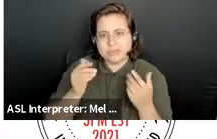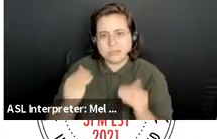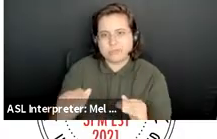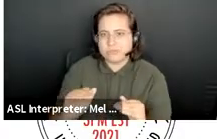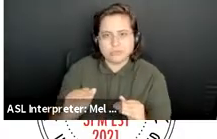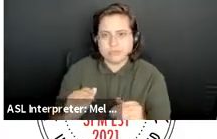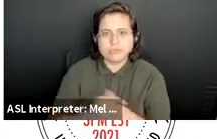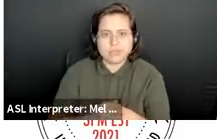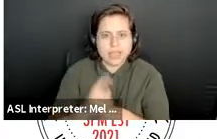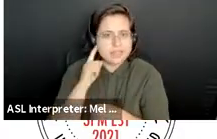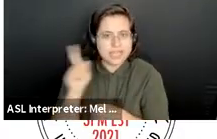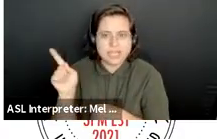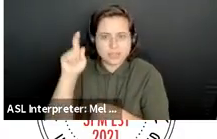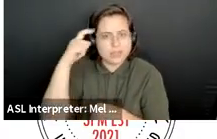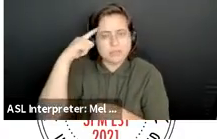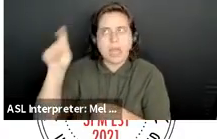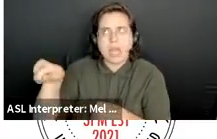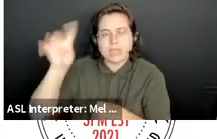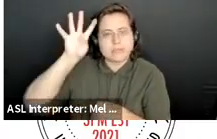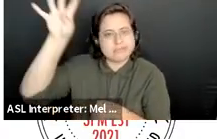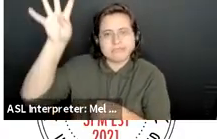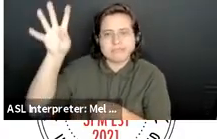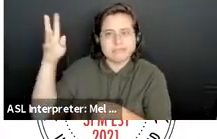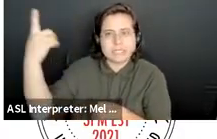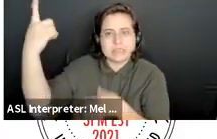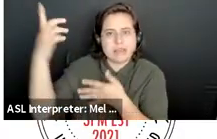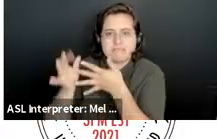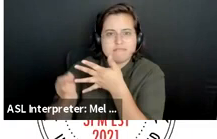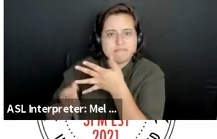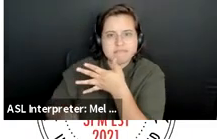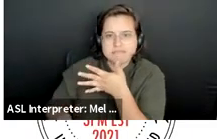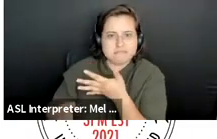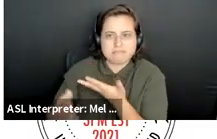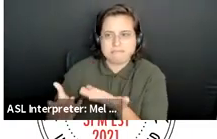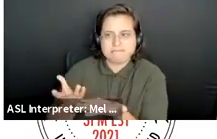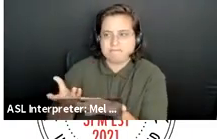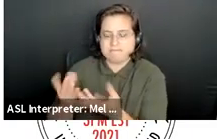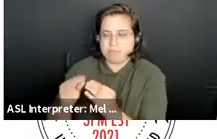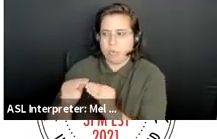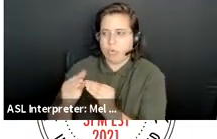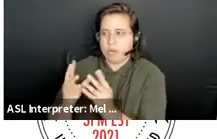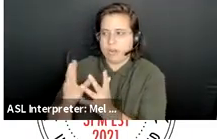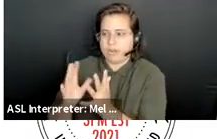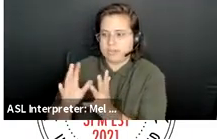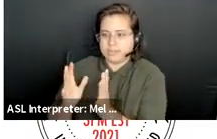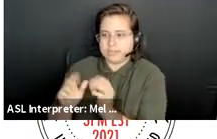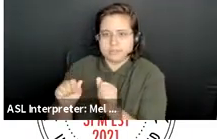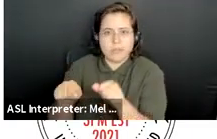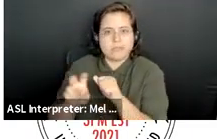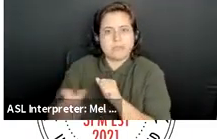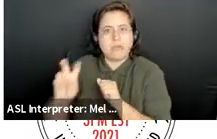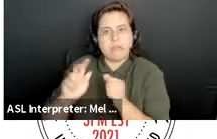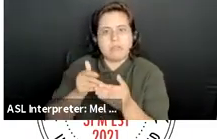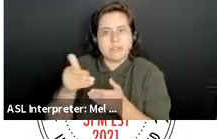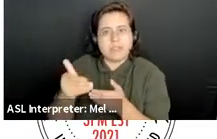that I think they're going to have to come up with some kinds of ways of making this making travel more viable in the